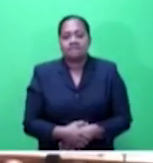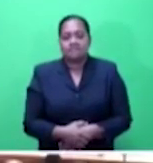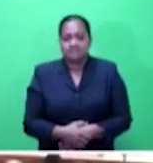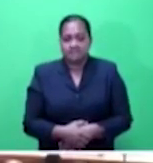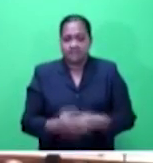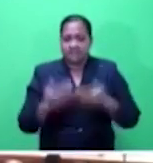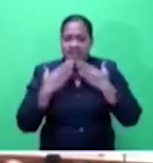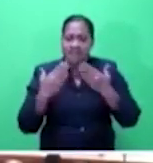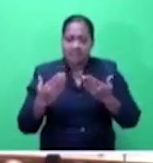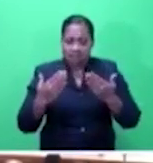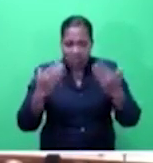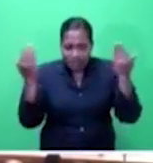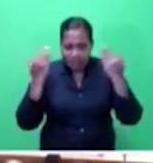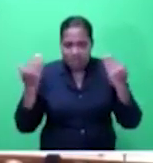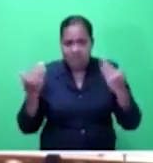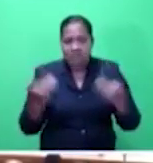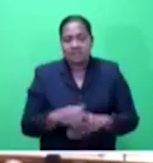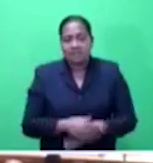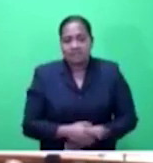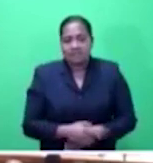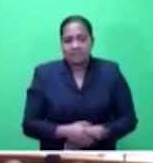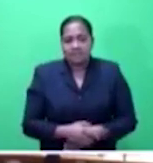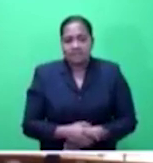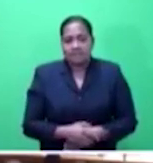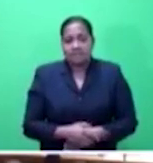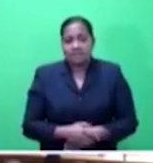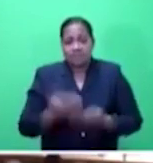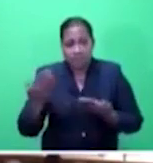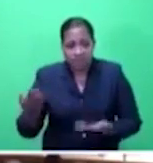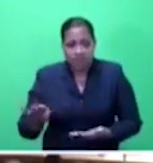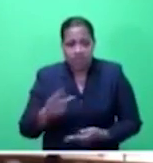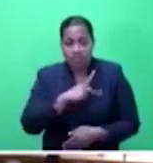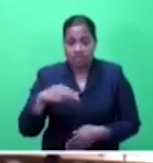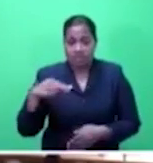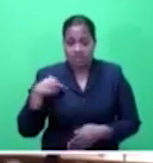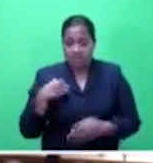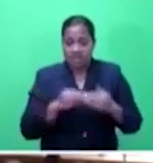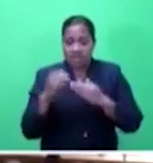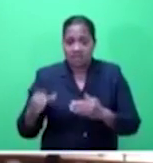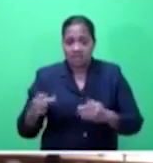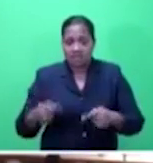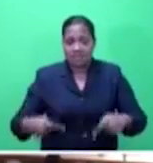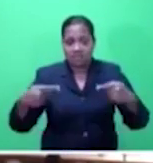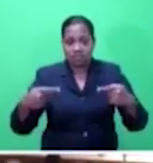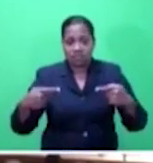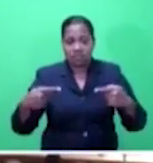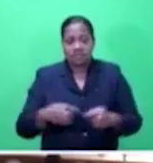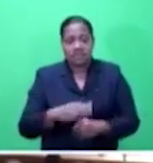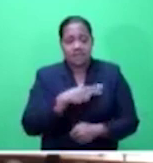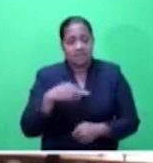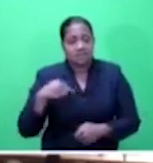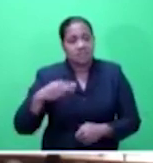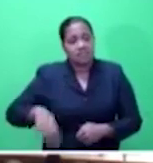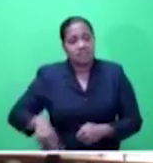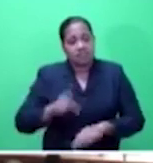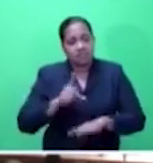Thank you, Mr. Speaker, sir. Mr. Speaker, sir, Honourable Prime Minister, Honourable Leader of Opposition, Ministers, Members of